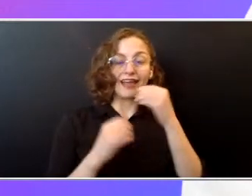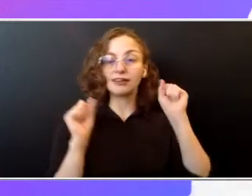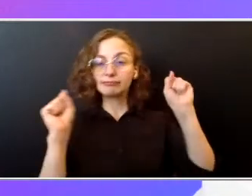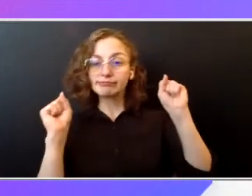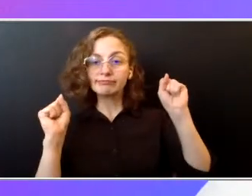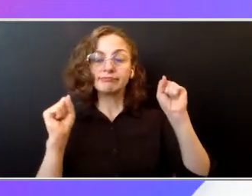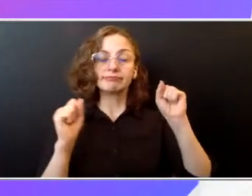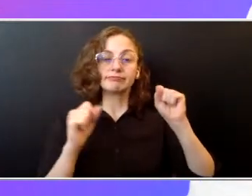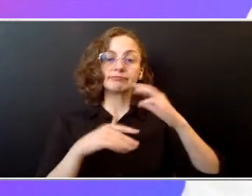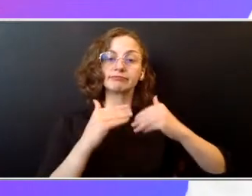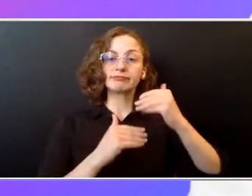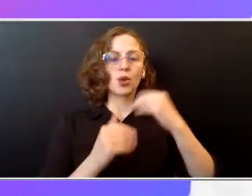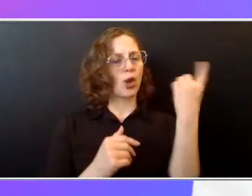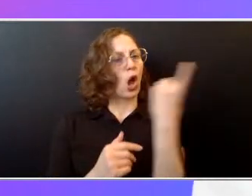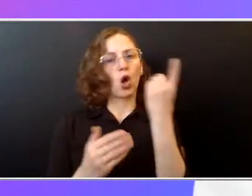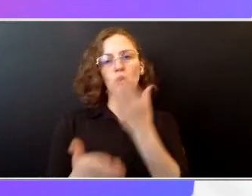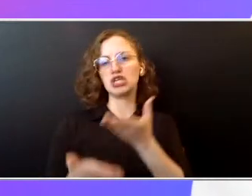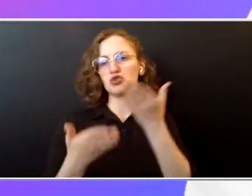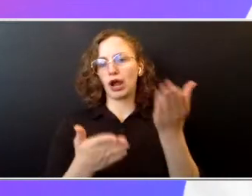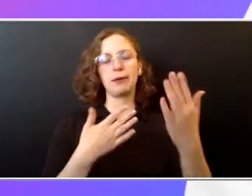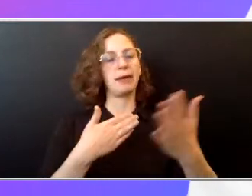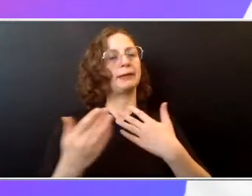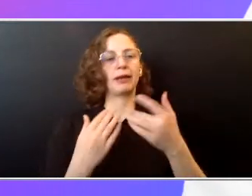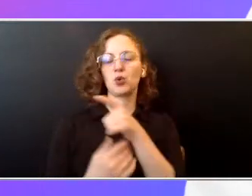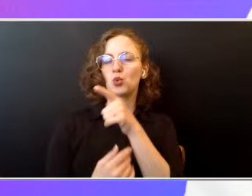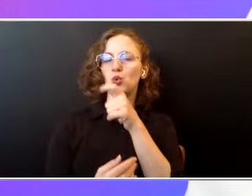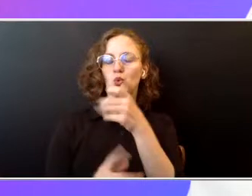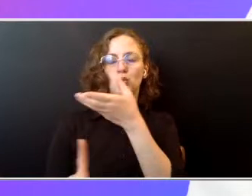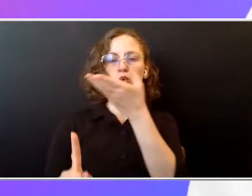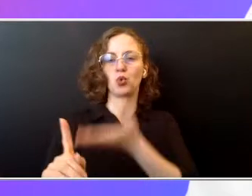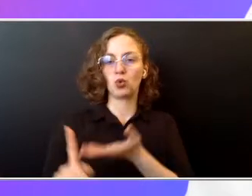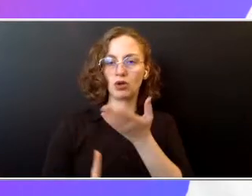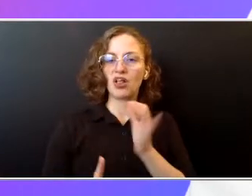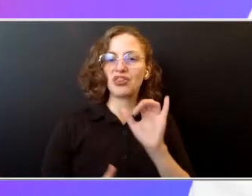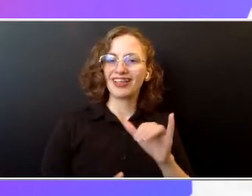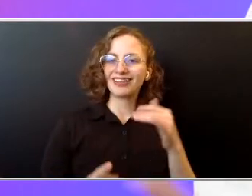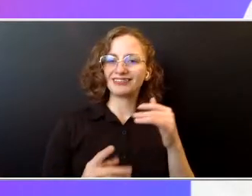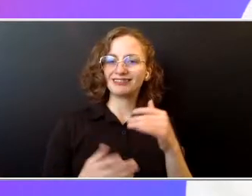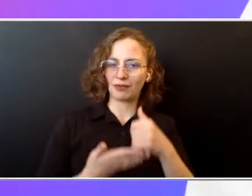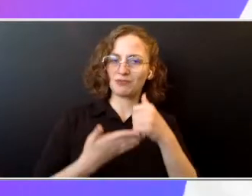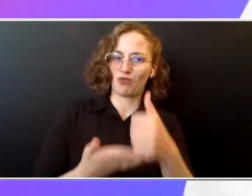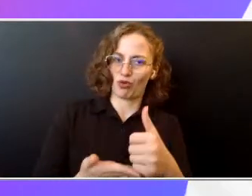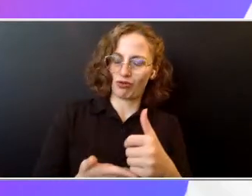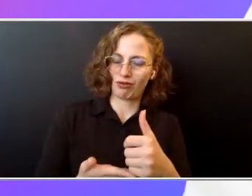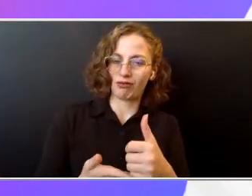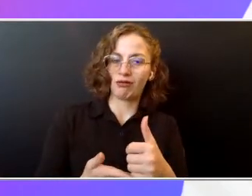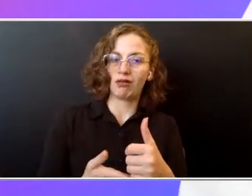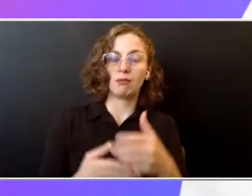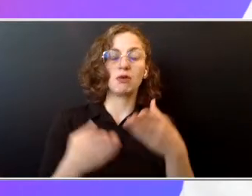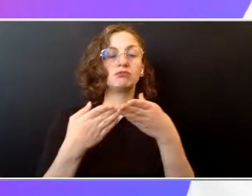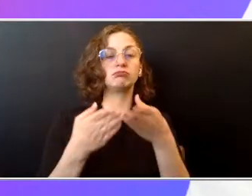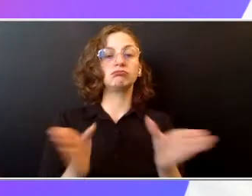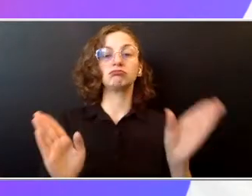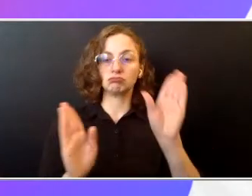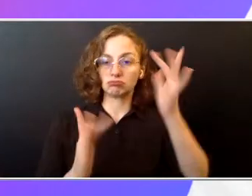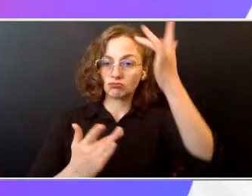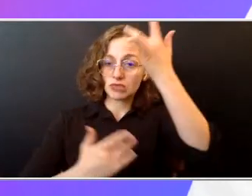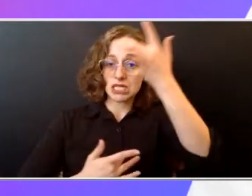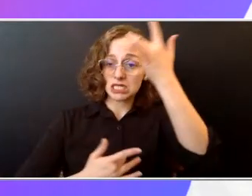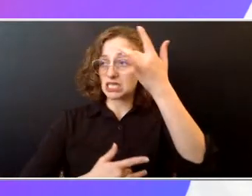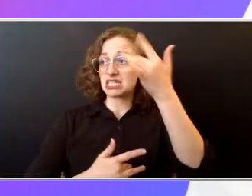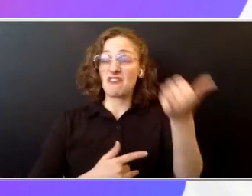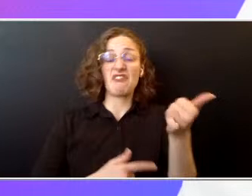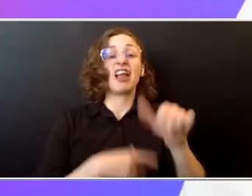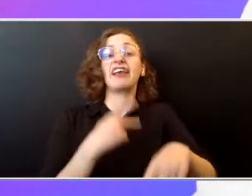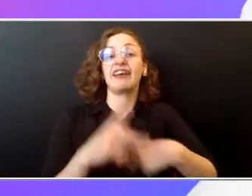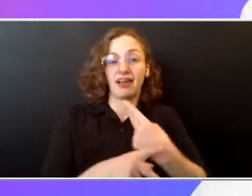you are, genetic or non-genetic. It's helpful being in a healthy state for overall disease of all kinds, so it's important for doing